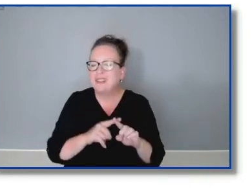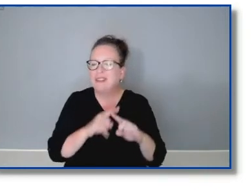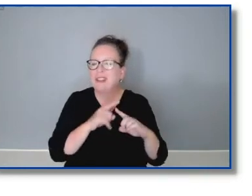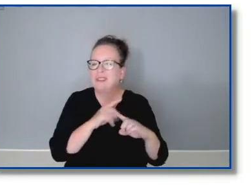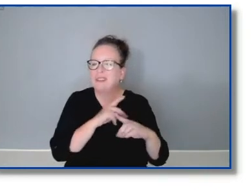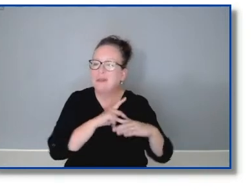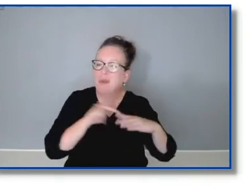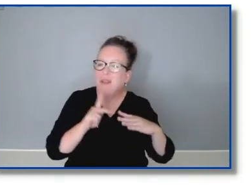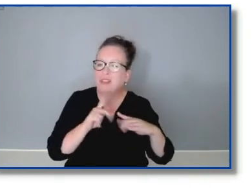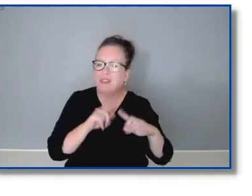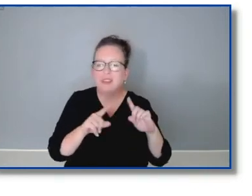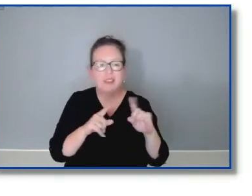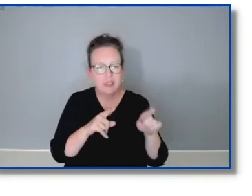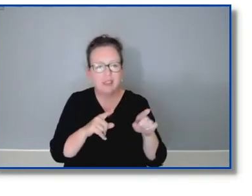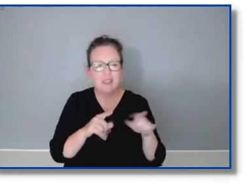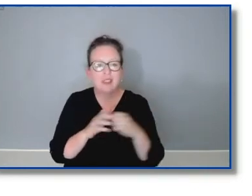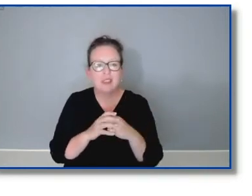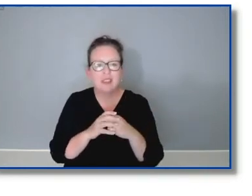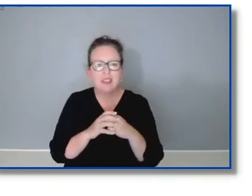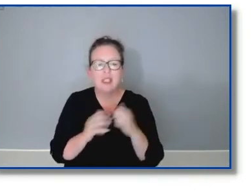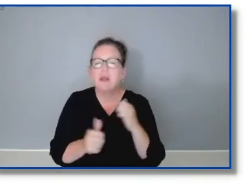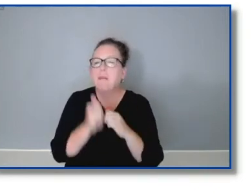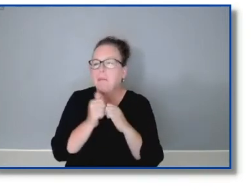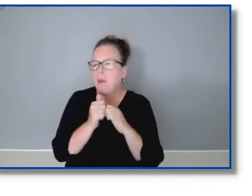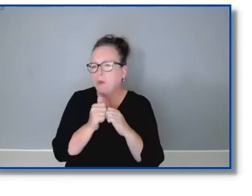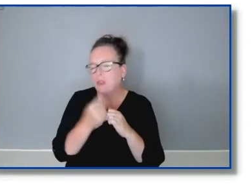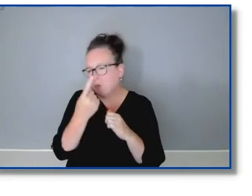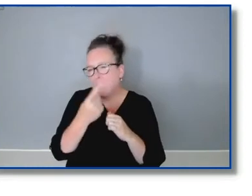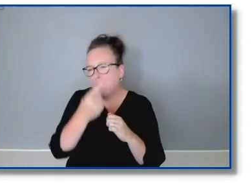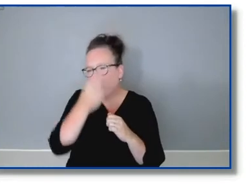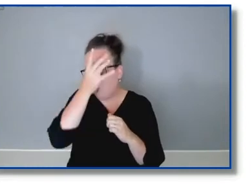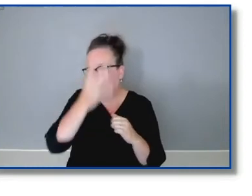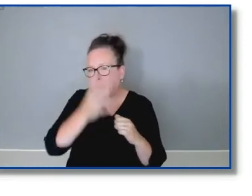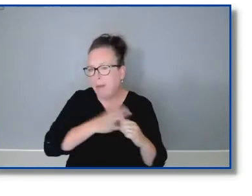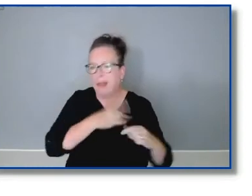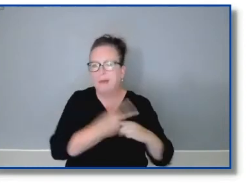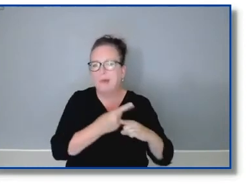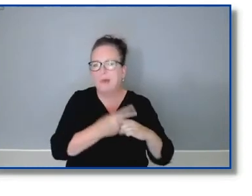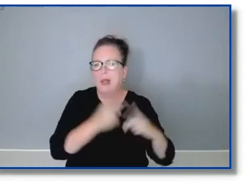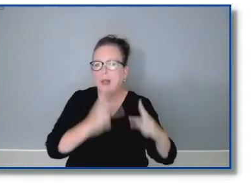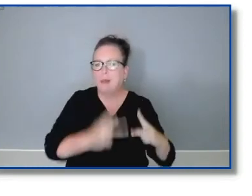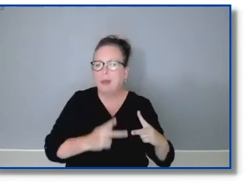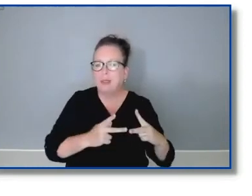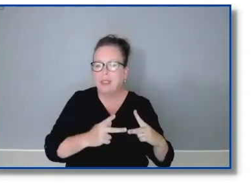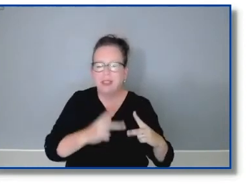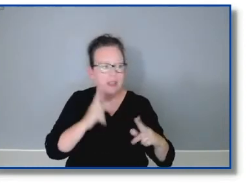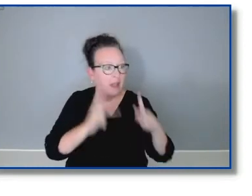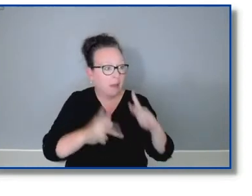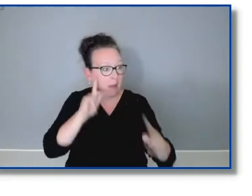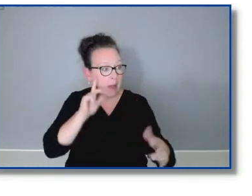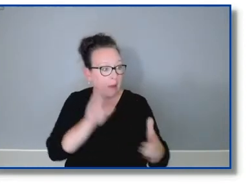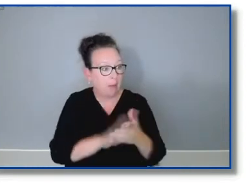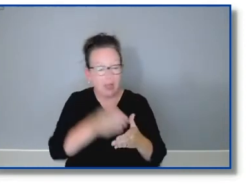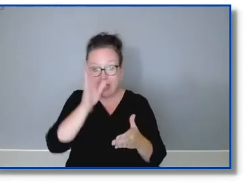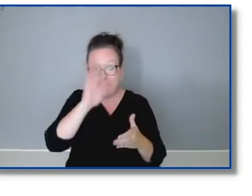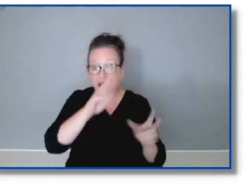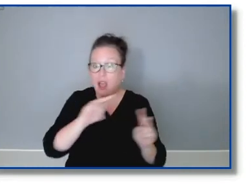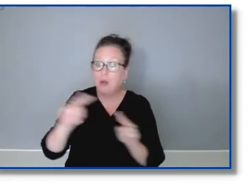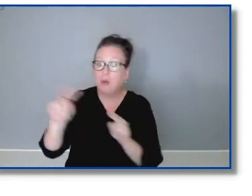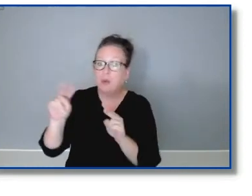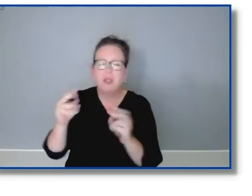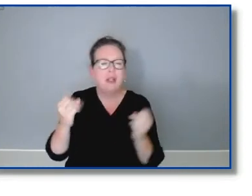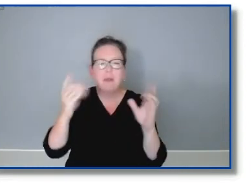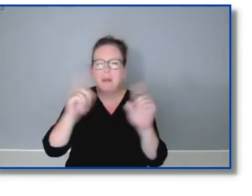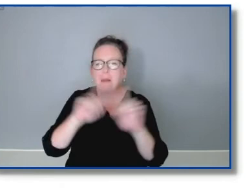an ordinary person turned into God in Jamaica and the entire Rastafari religion. But there were many, especially American generals